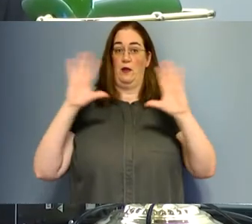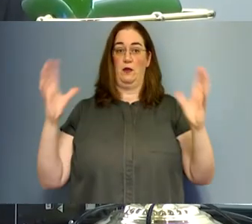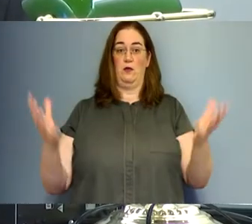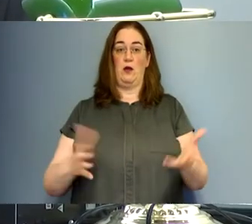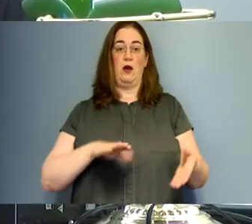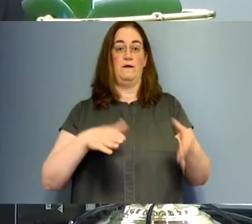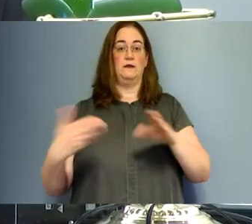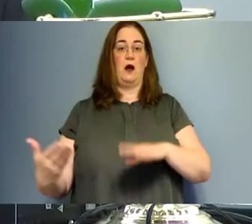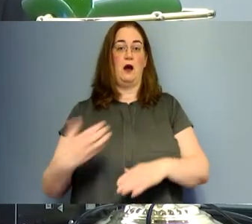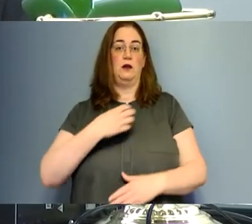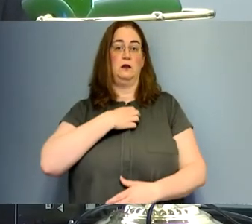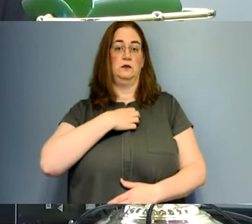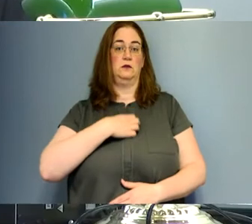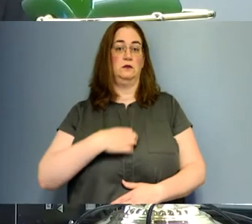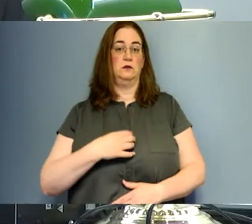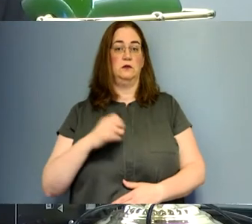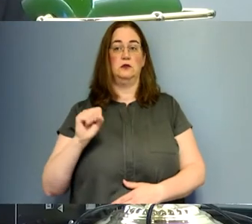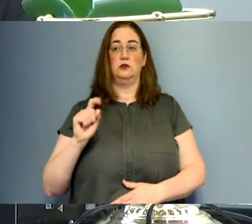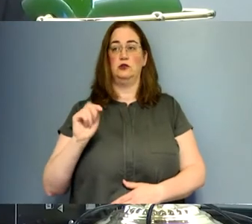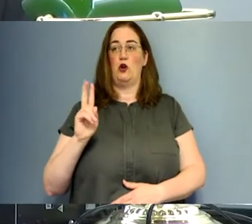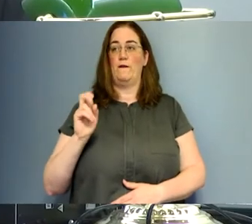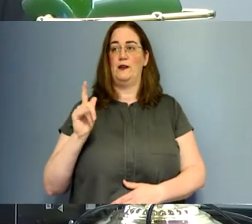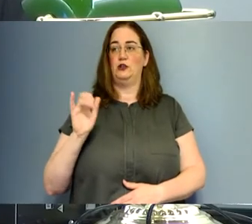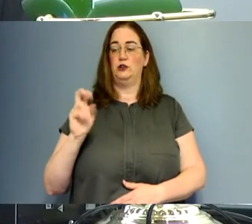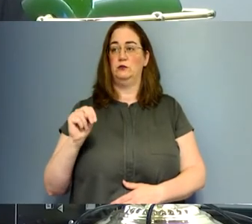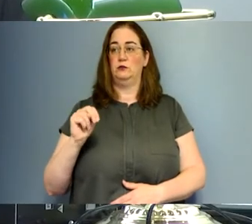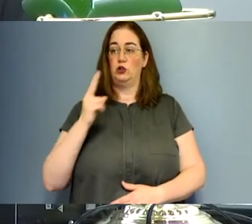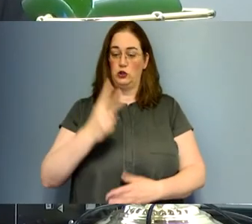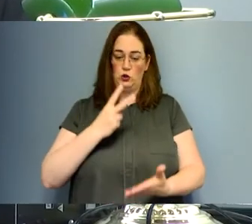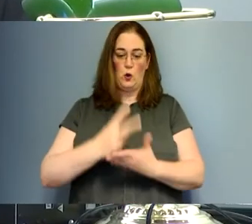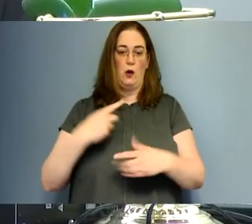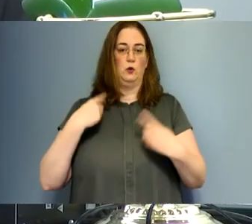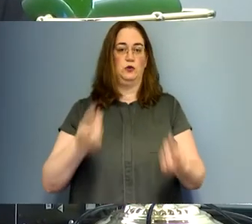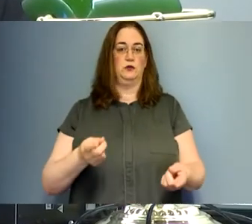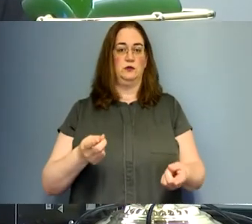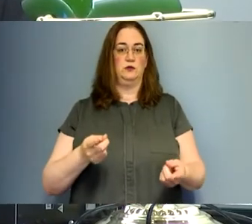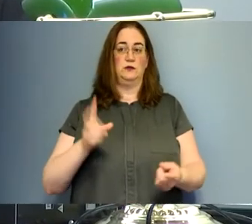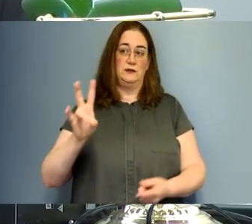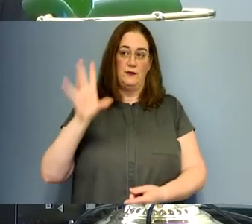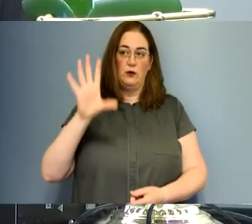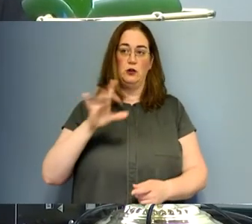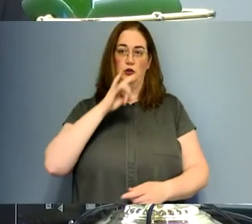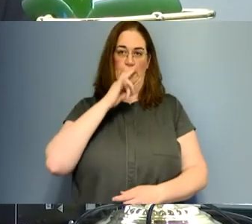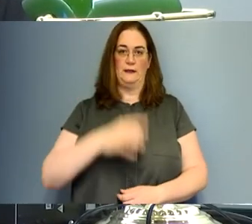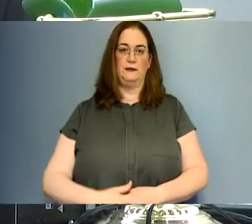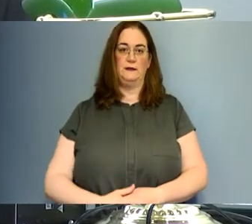died of starvation just in the 2 hours we've been sitting here. 700 kids.